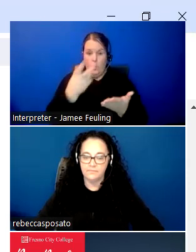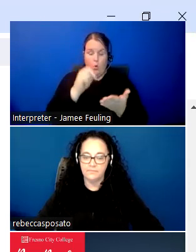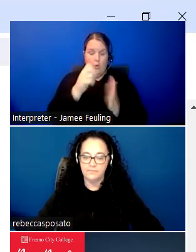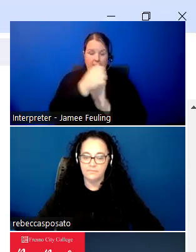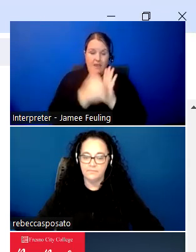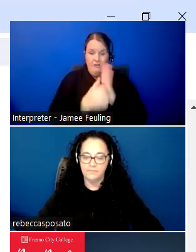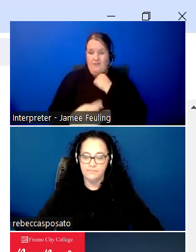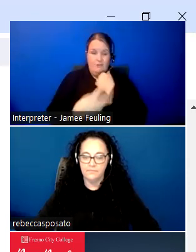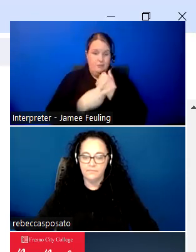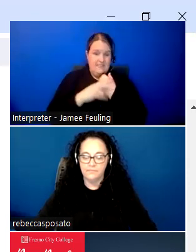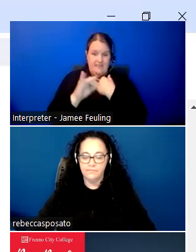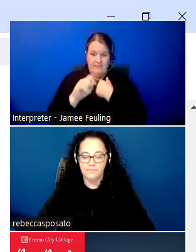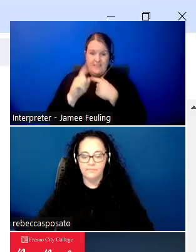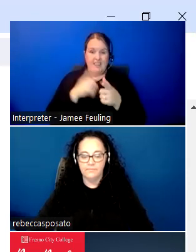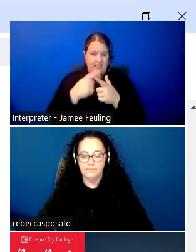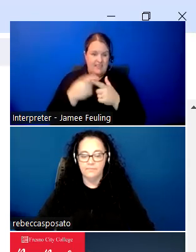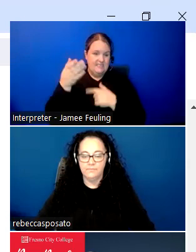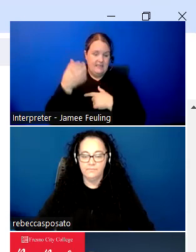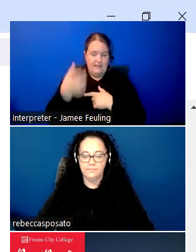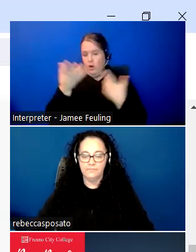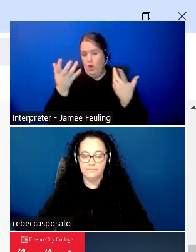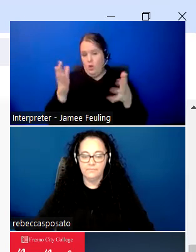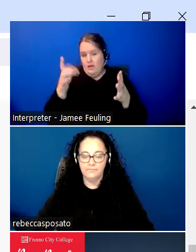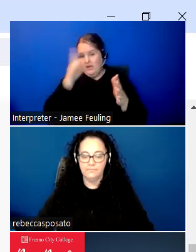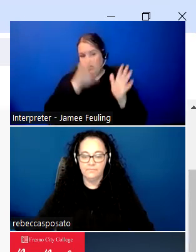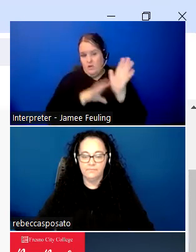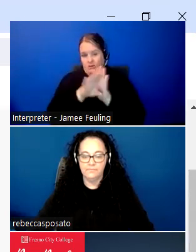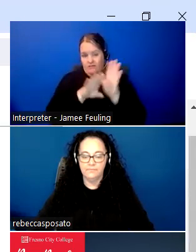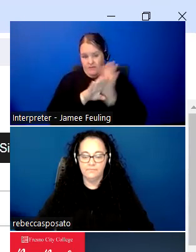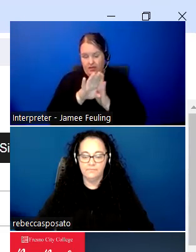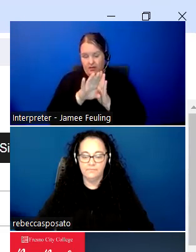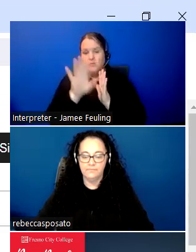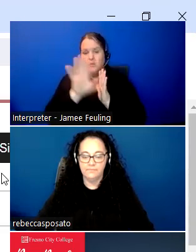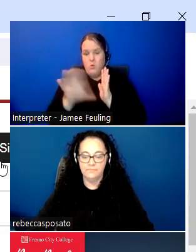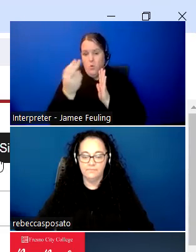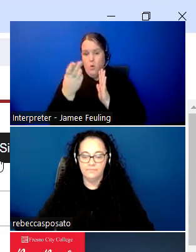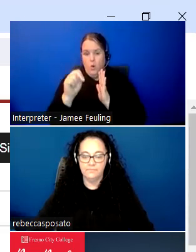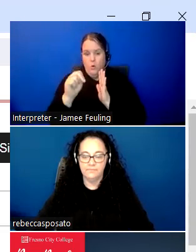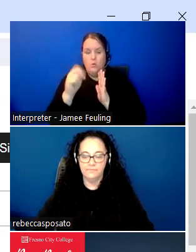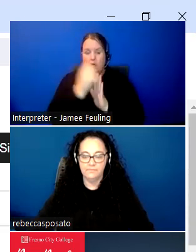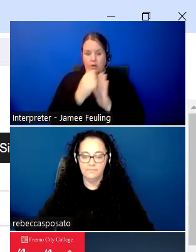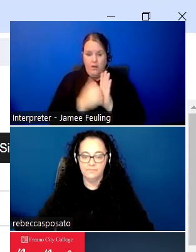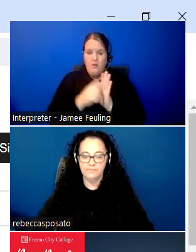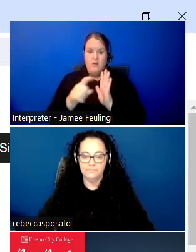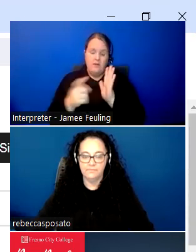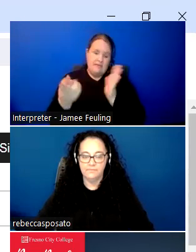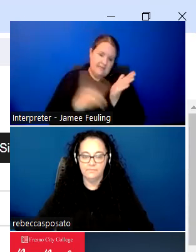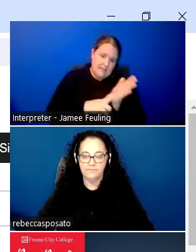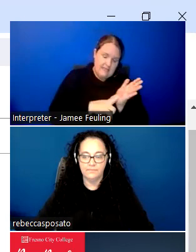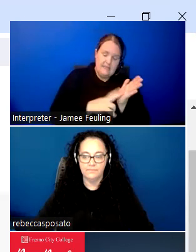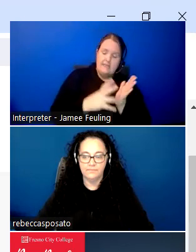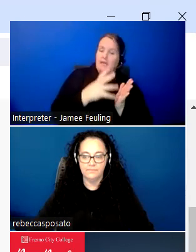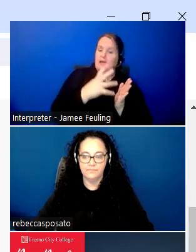your own account, then you can, or when you develop your own account, you can sign in